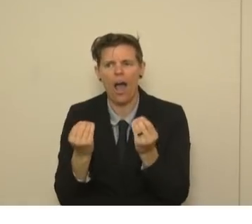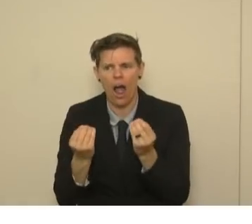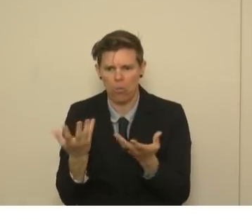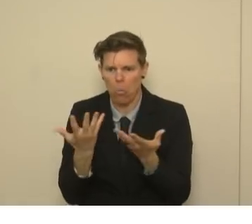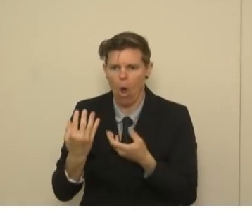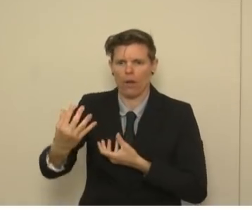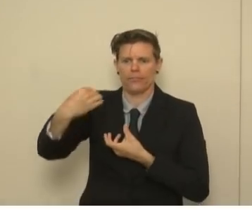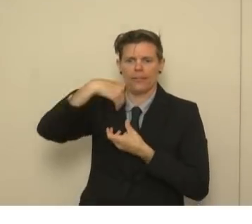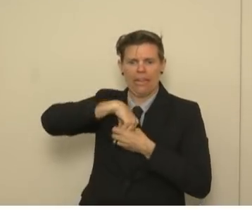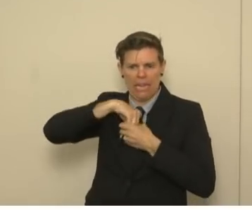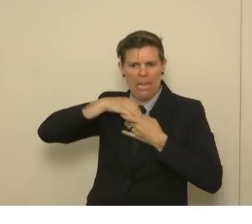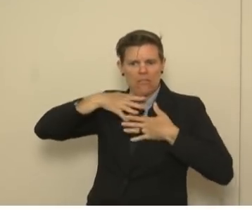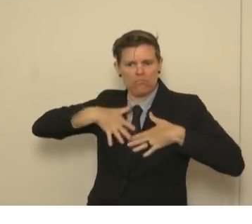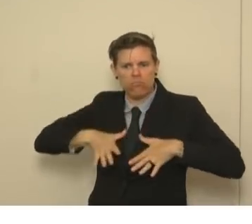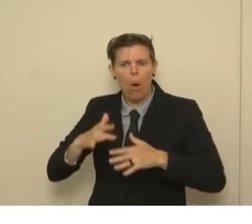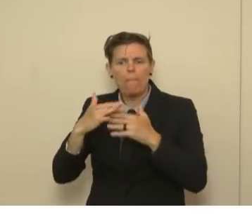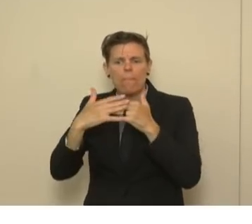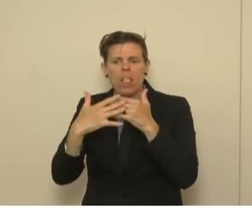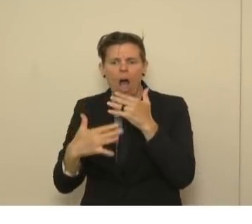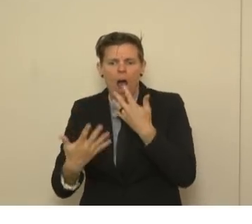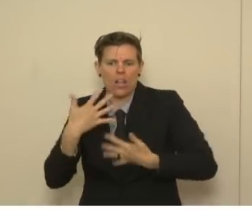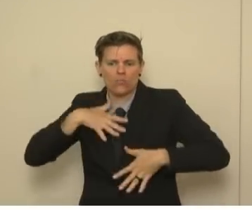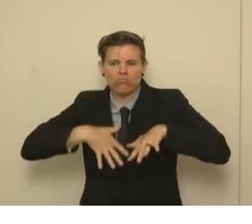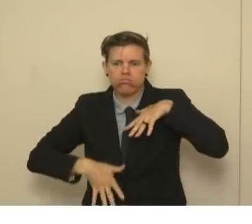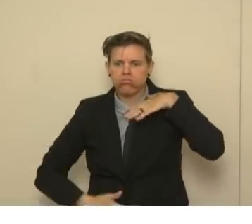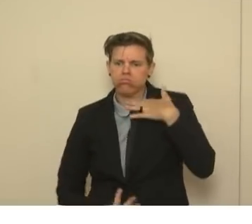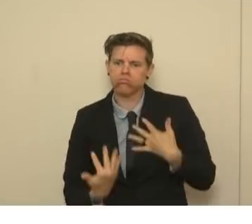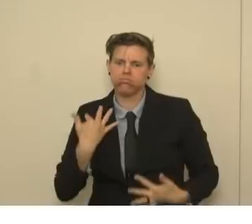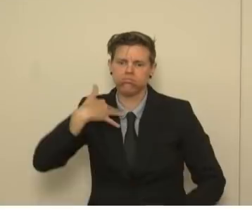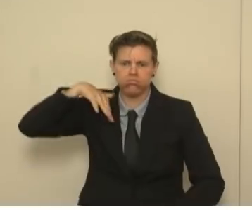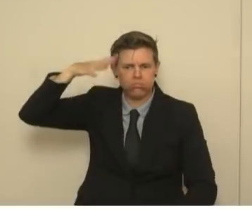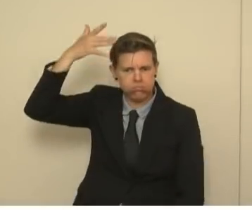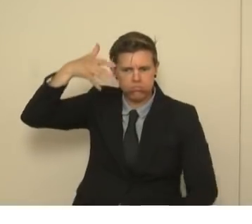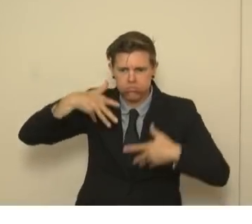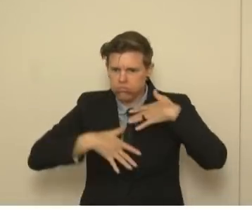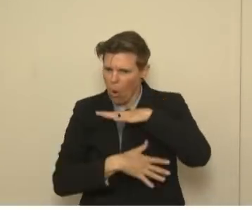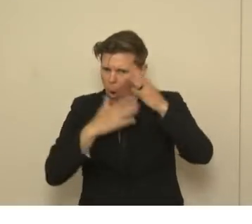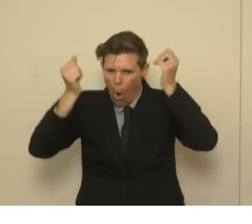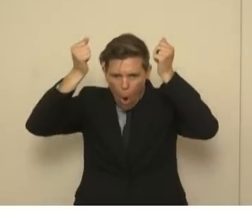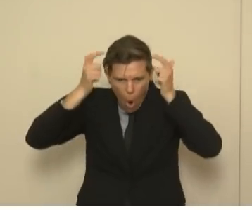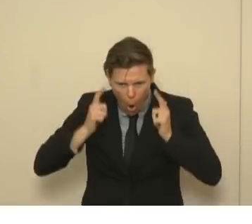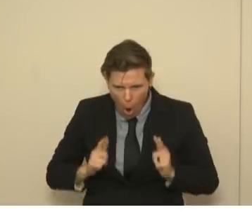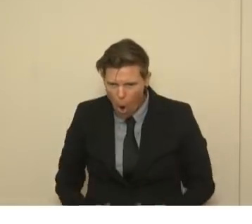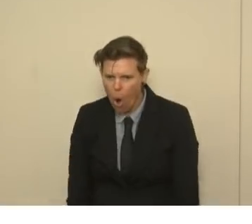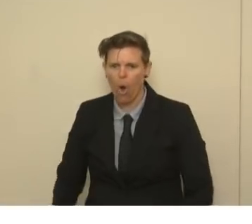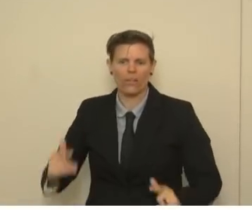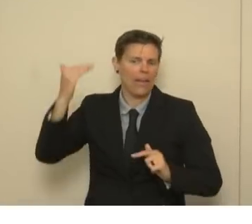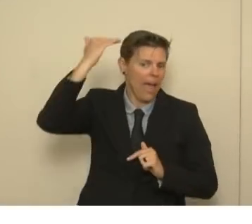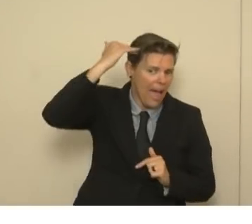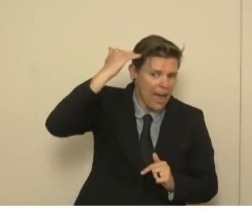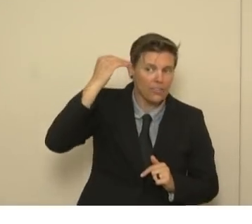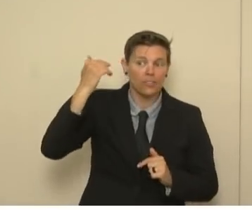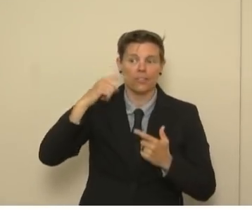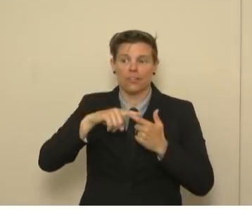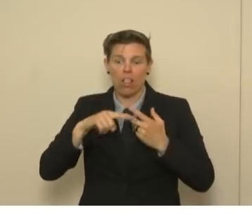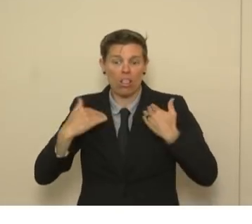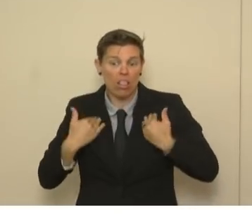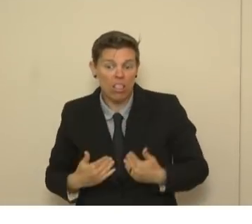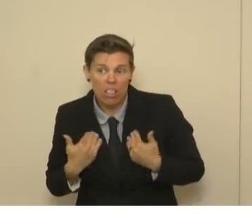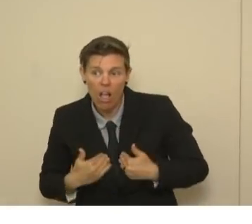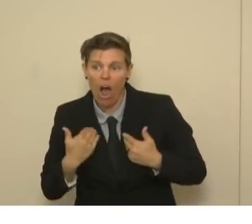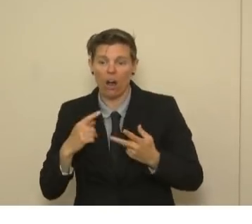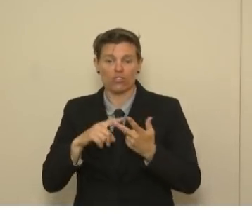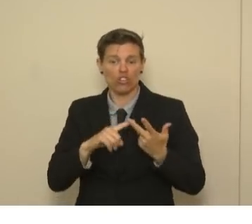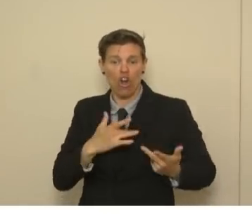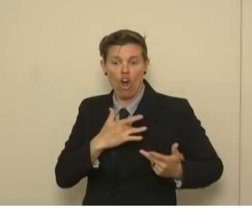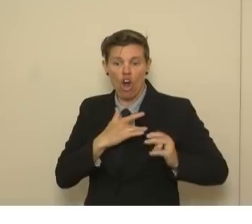anatomy to know that blood vessels go to every part of our body. And so the brain, the lungs, the heart, and the